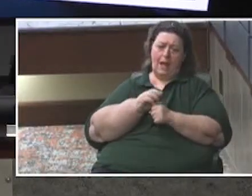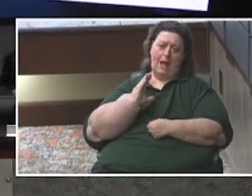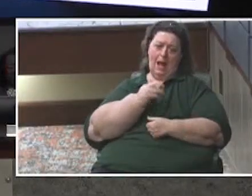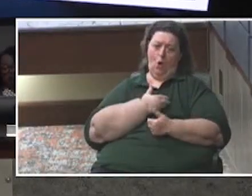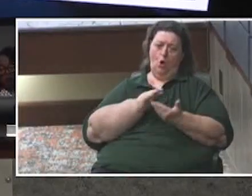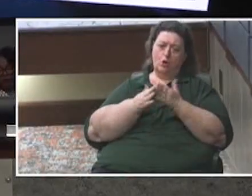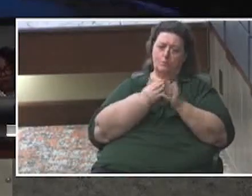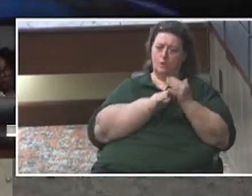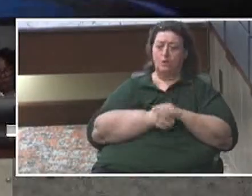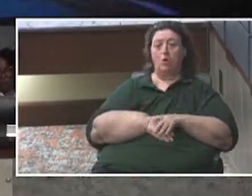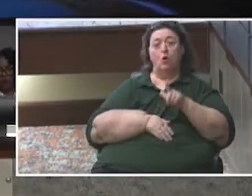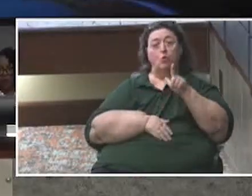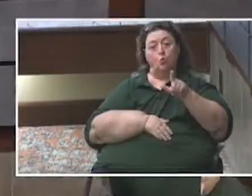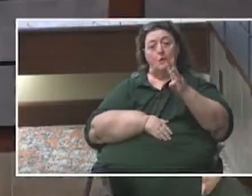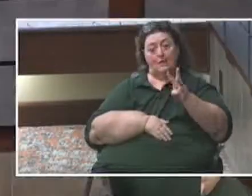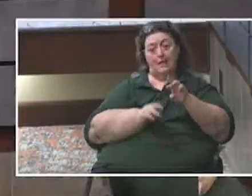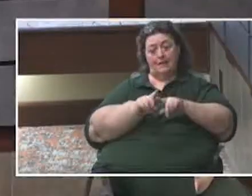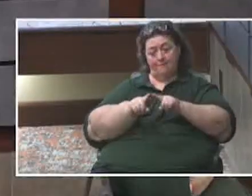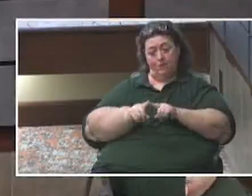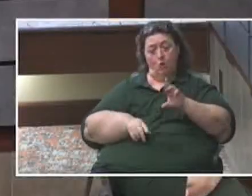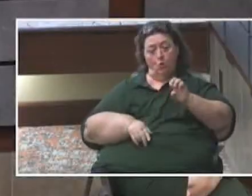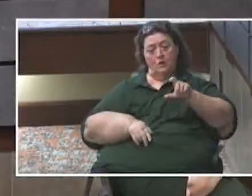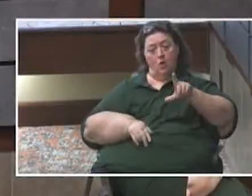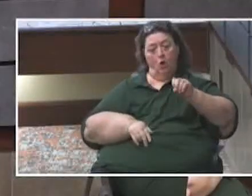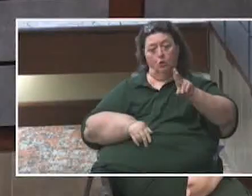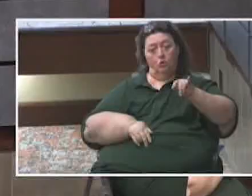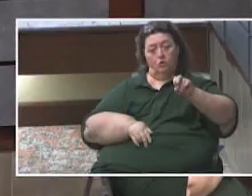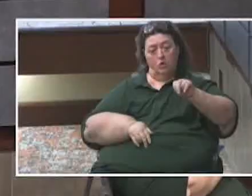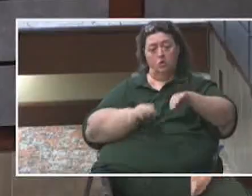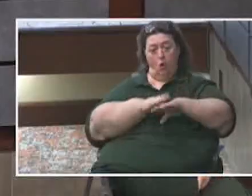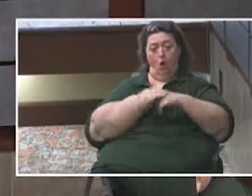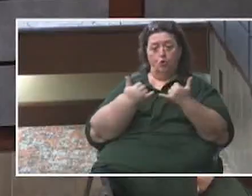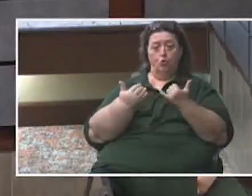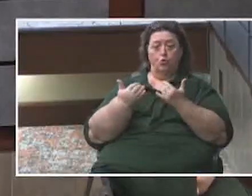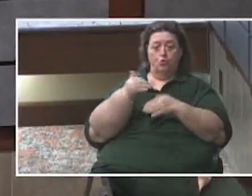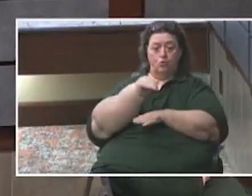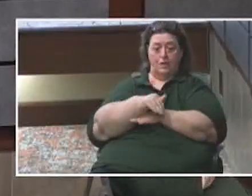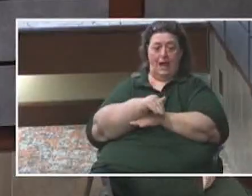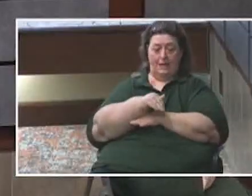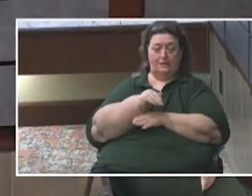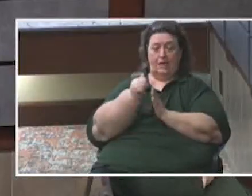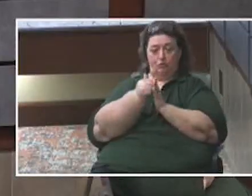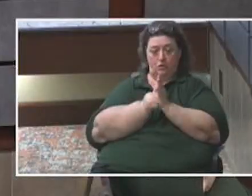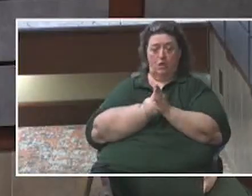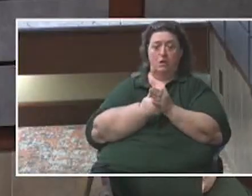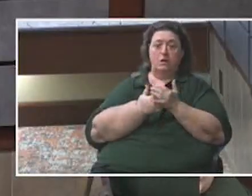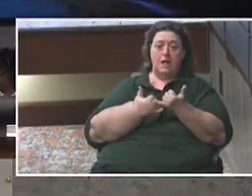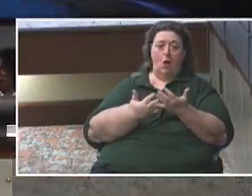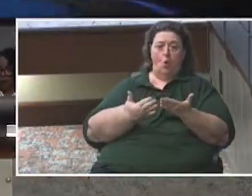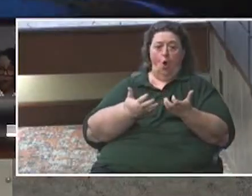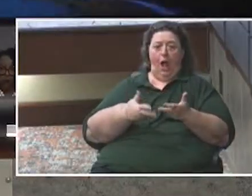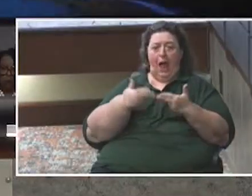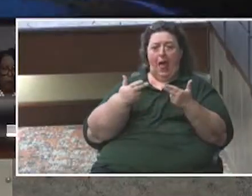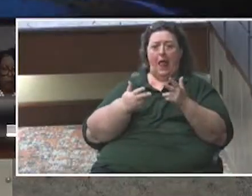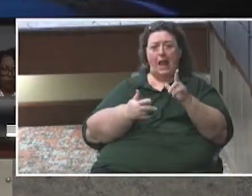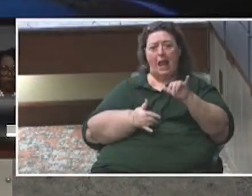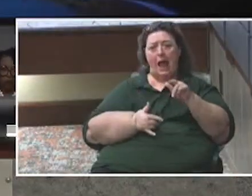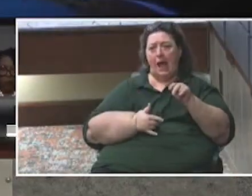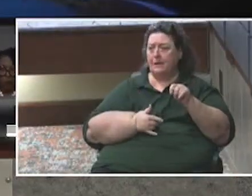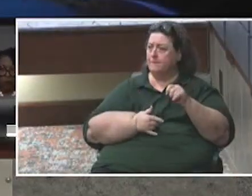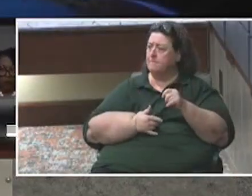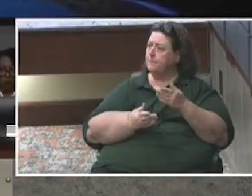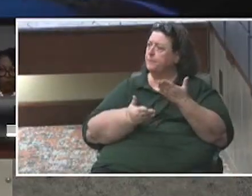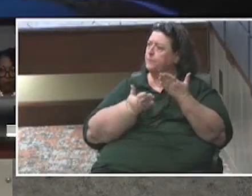There are 26 resolutions on tonight's agenda, and with your permission, I'll highlight just a few of those. Item 104 approves the submission